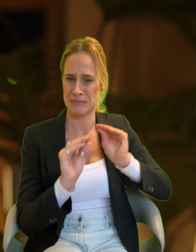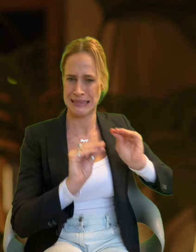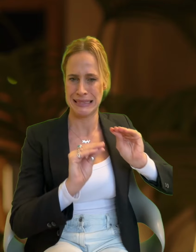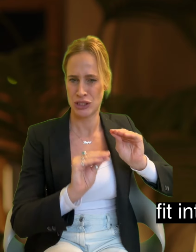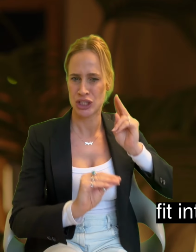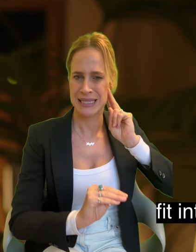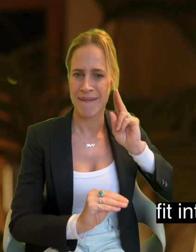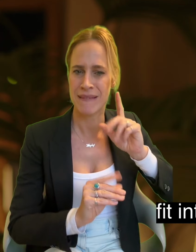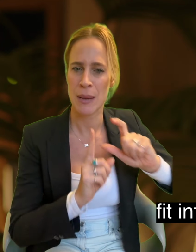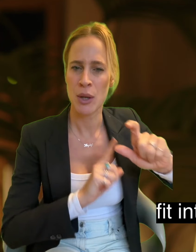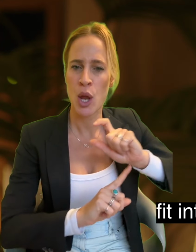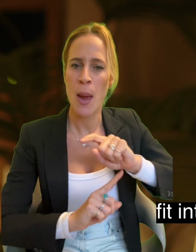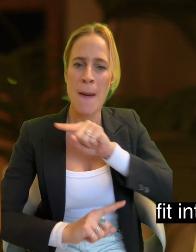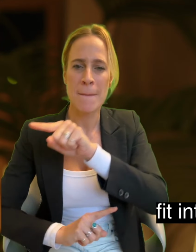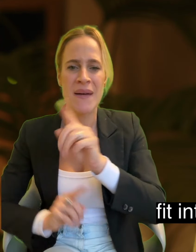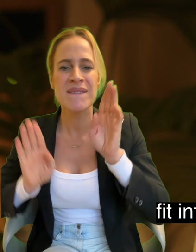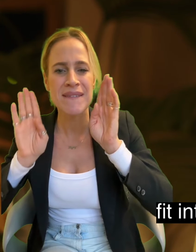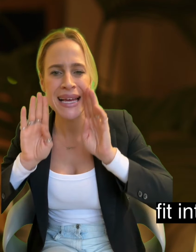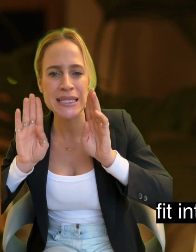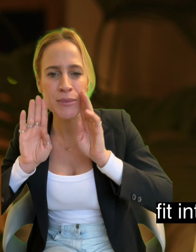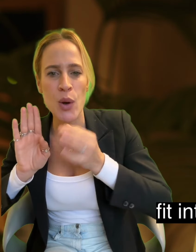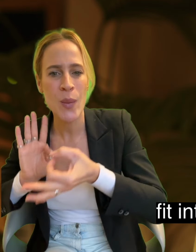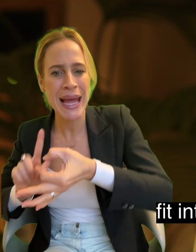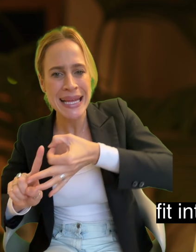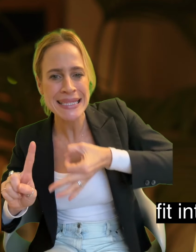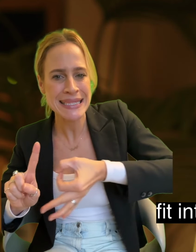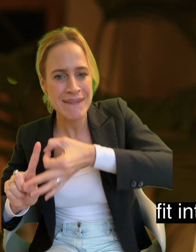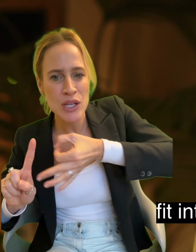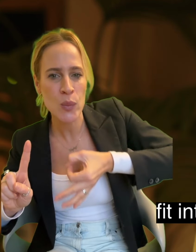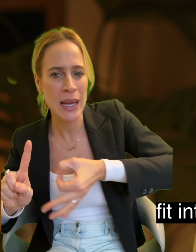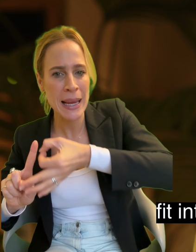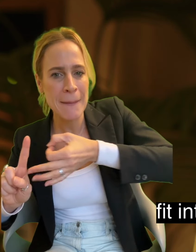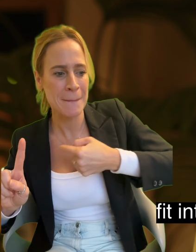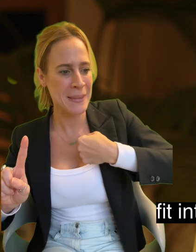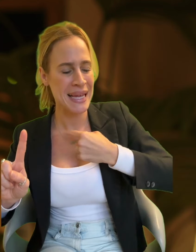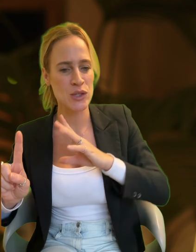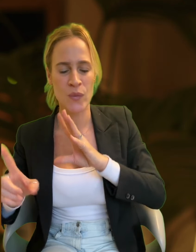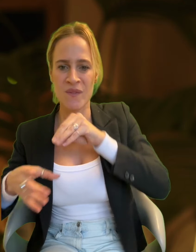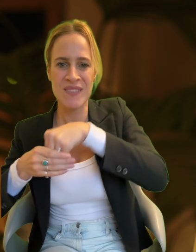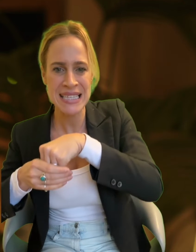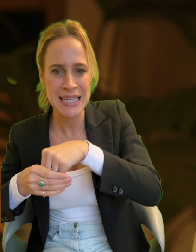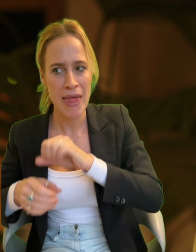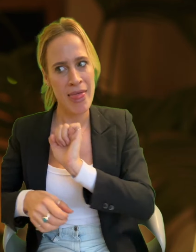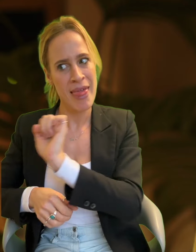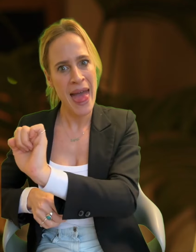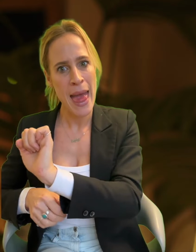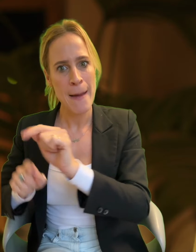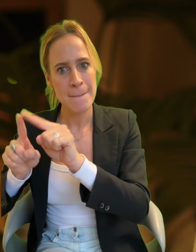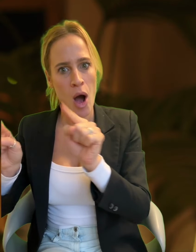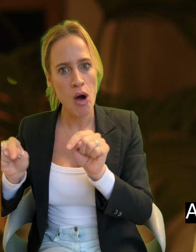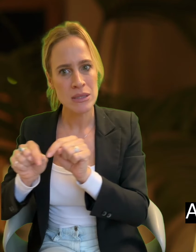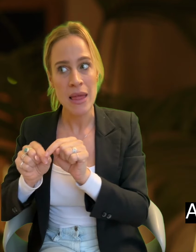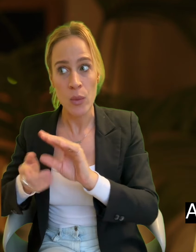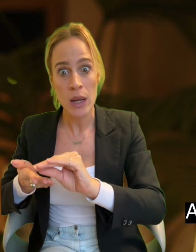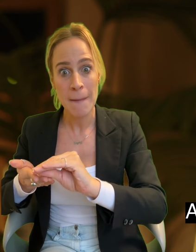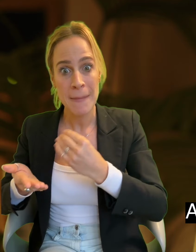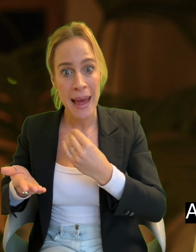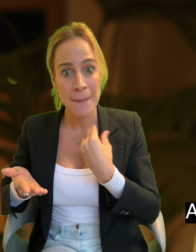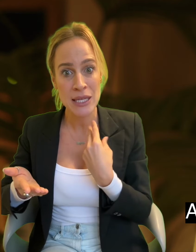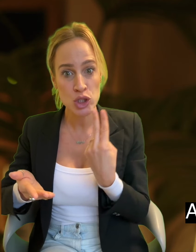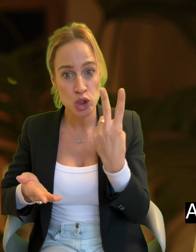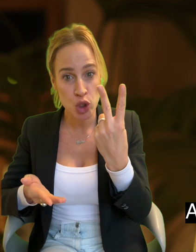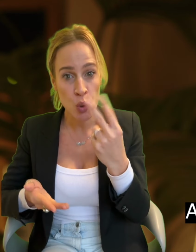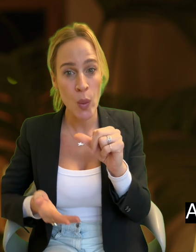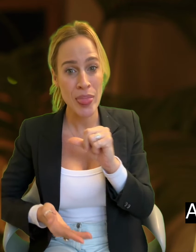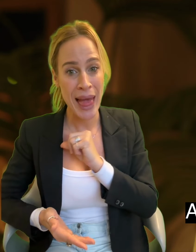me fit into this box of like, do you know what I mean, for their video. And they were going to pay me $2,000. And I was